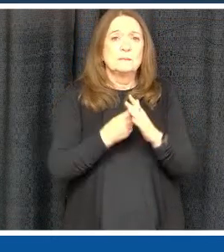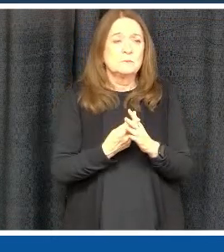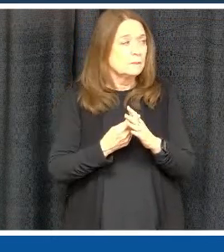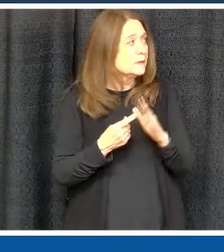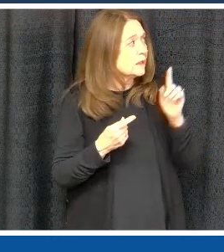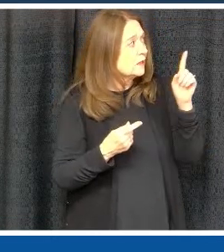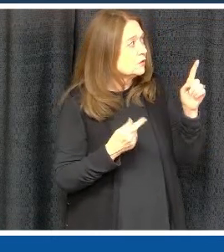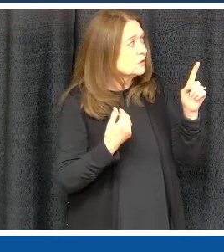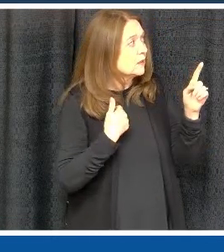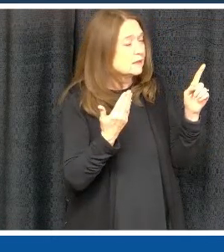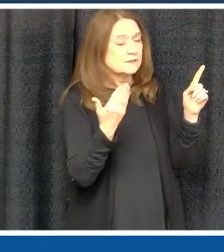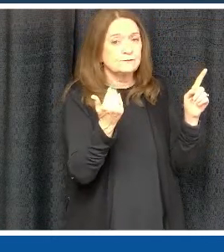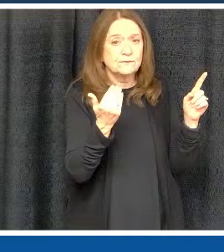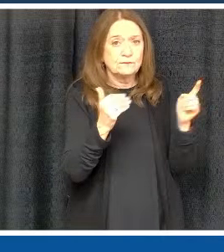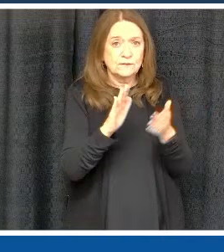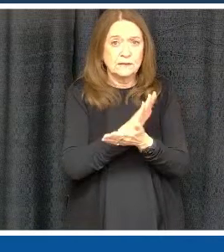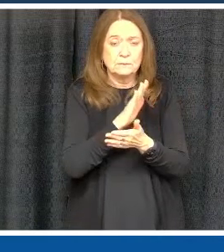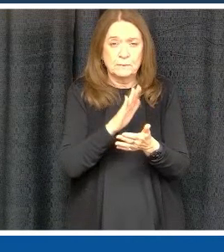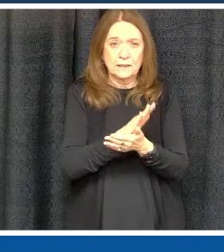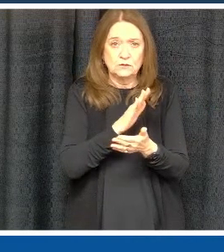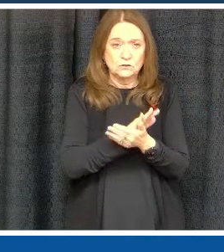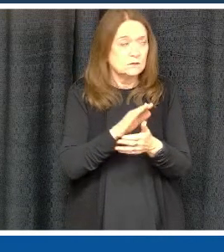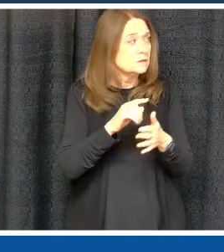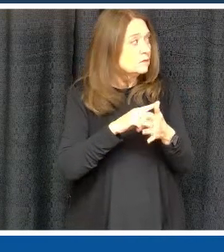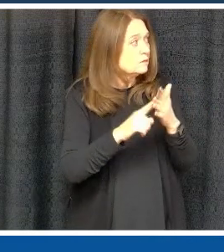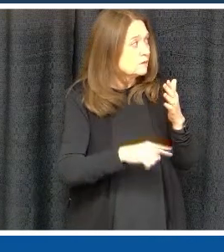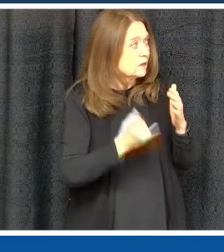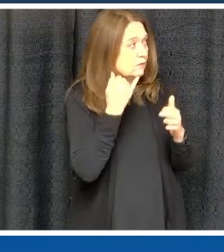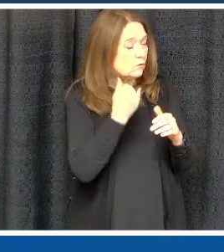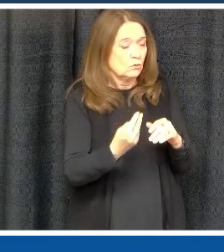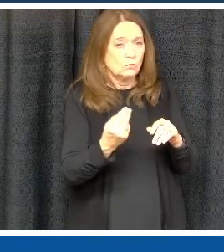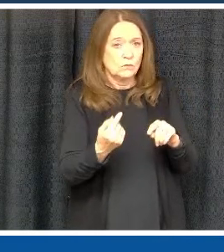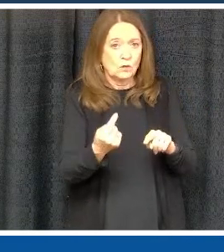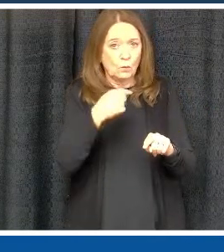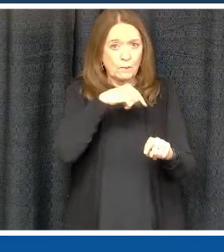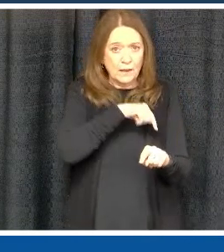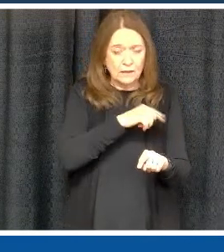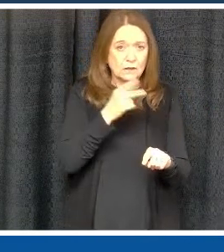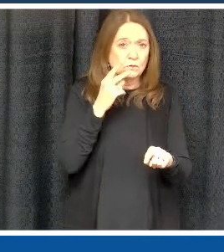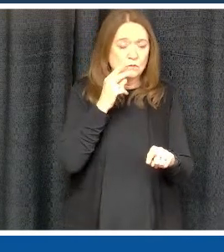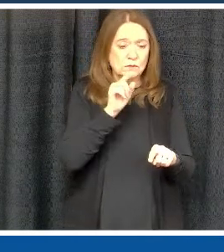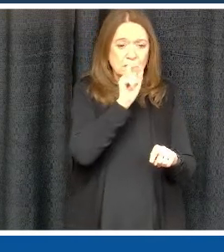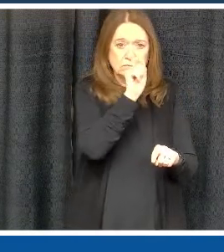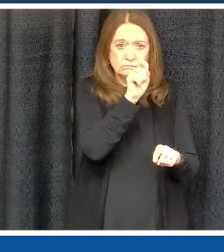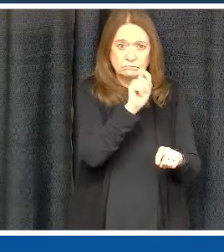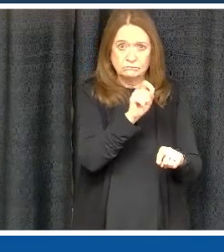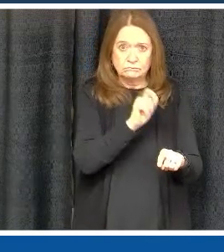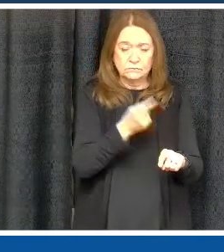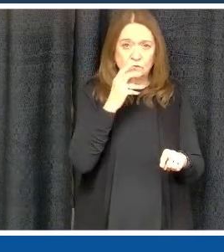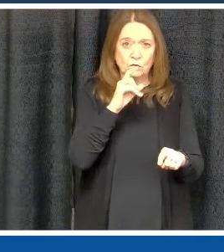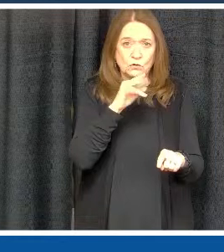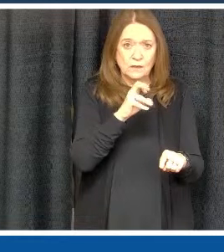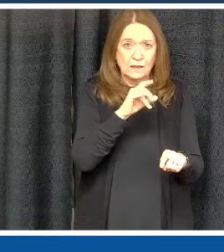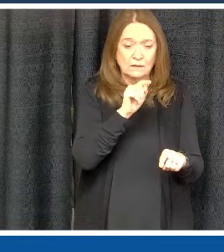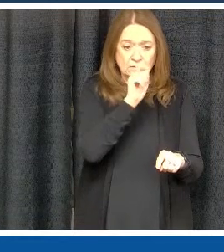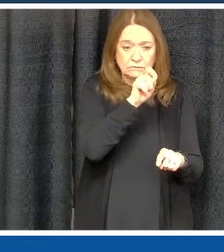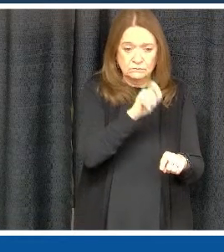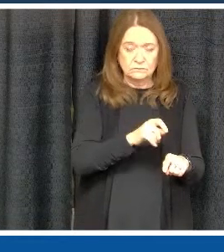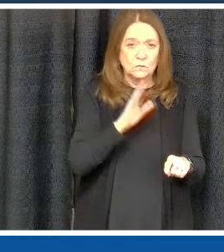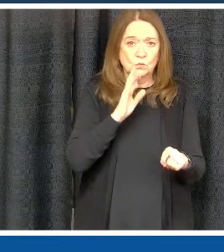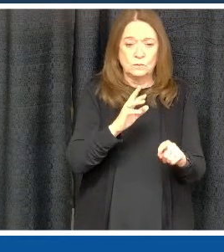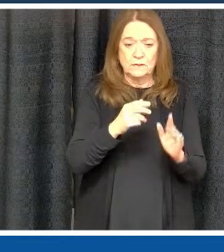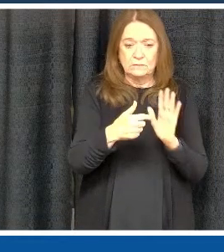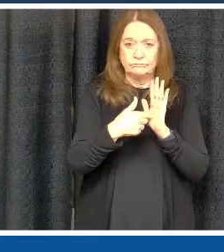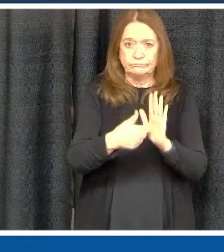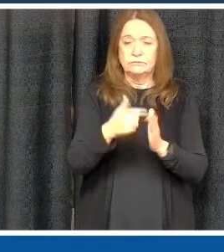We have 15 pages of these. If you go back, see the bullet points you have here downtown, those bullet points will be reflected somewhere